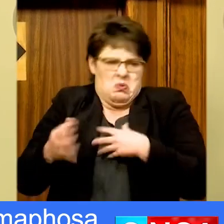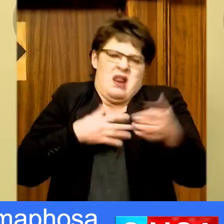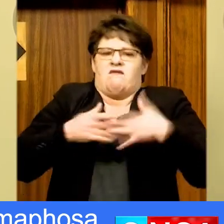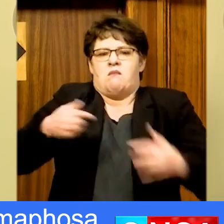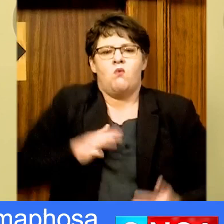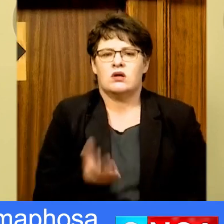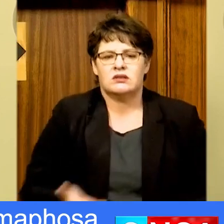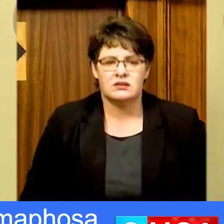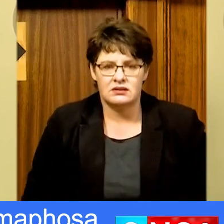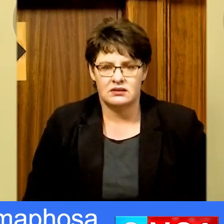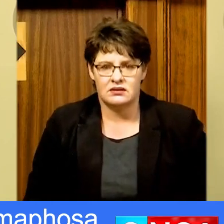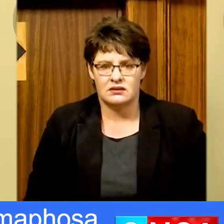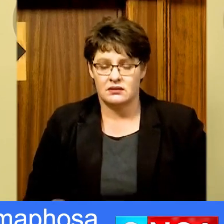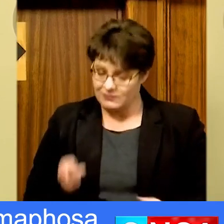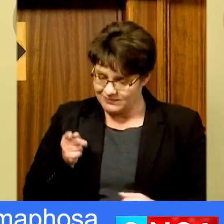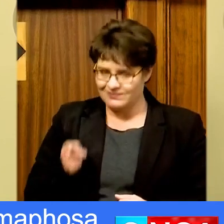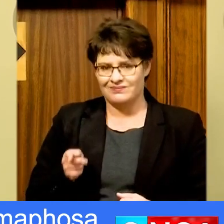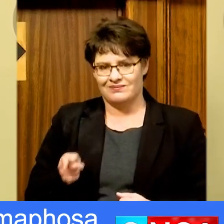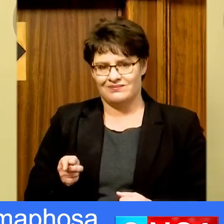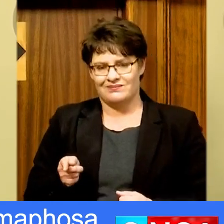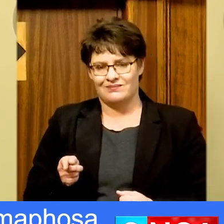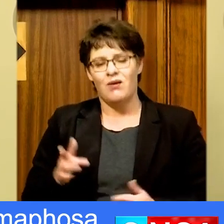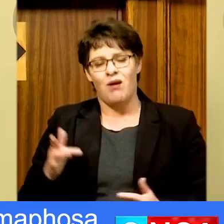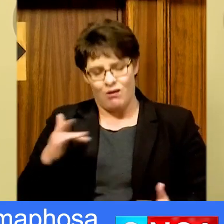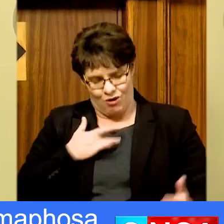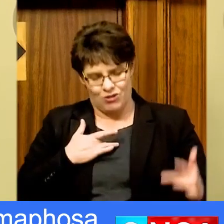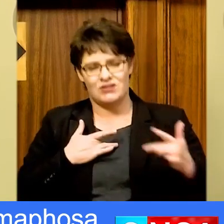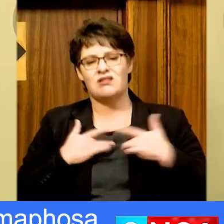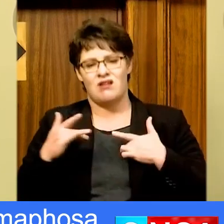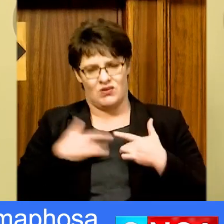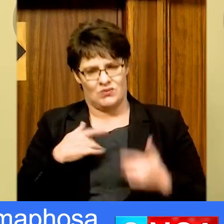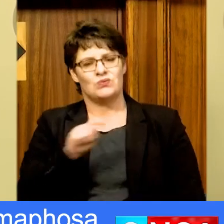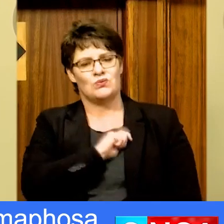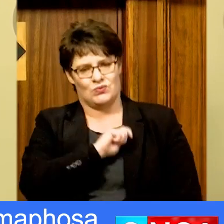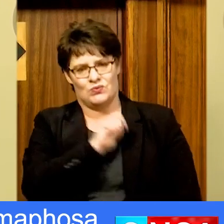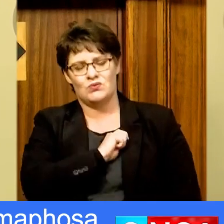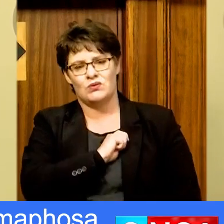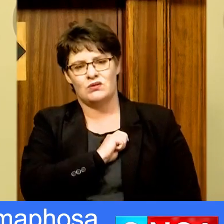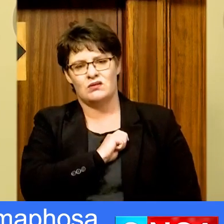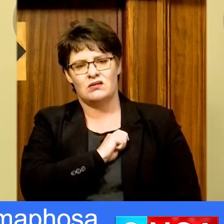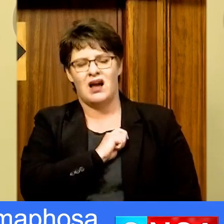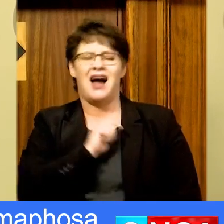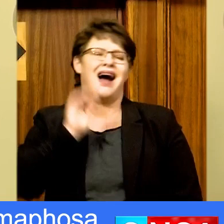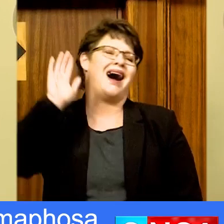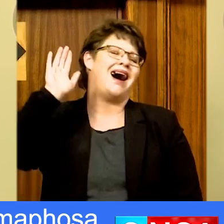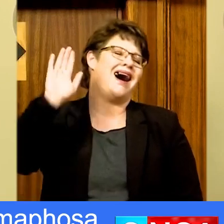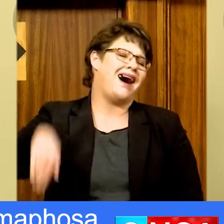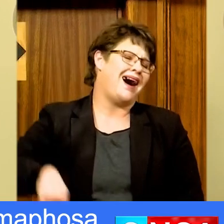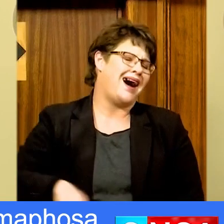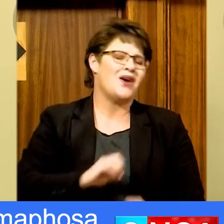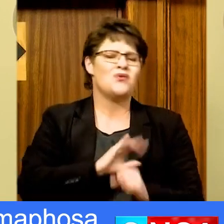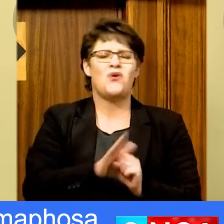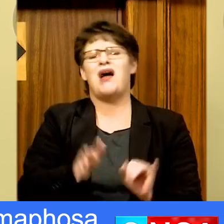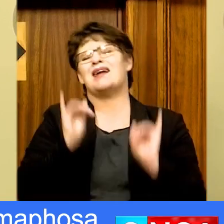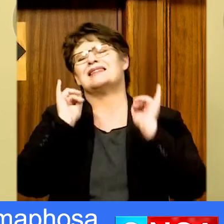recklessness. It is considered that many are downplaying the seriousness